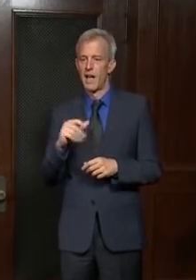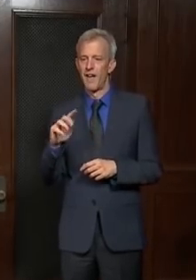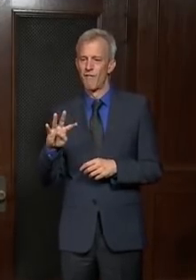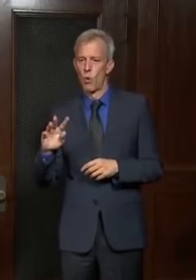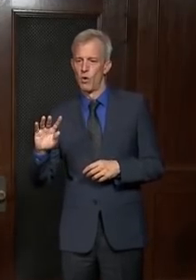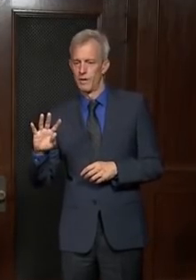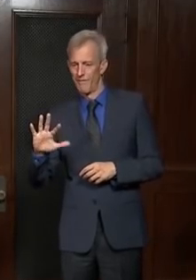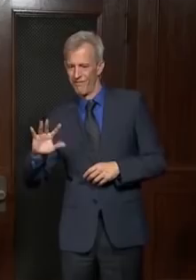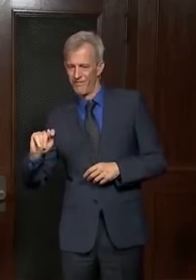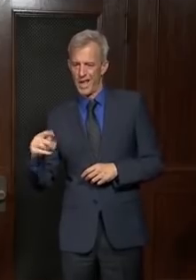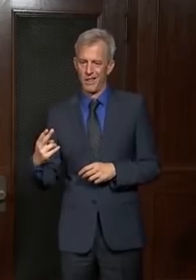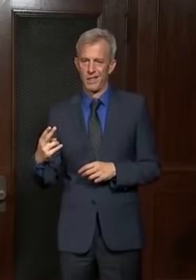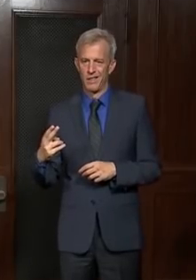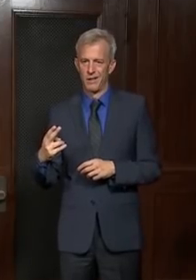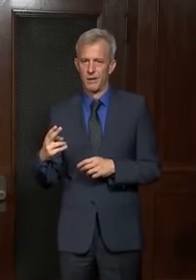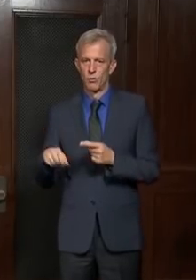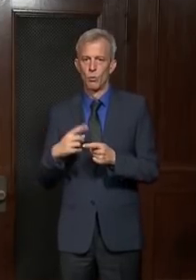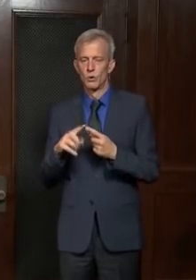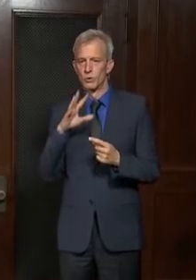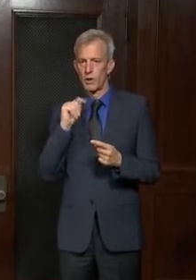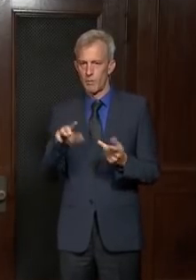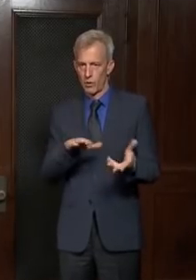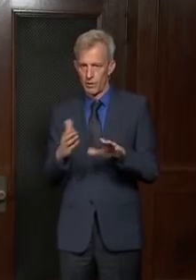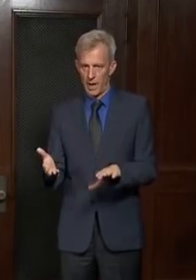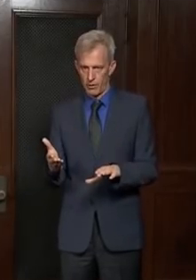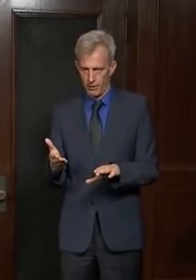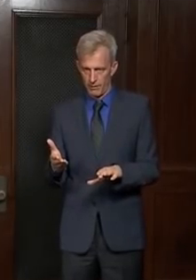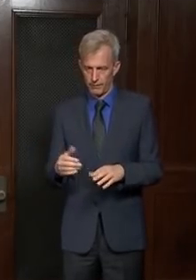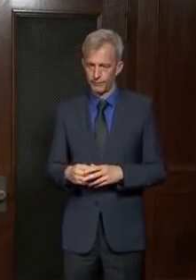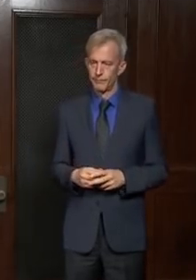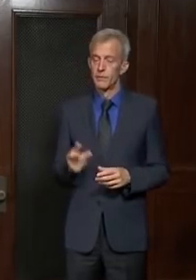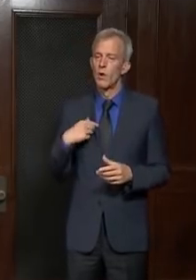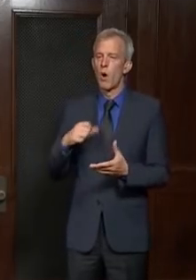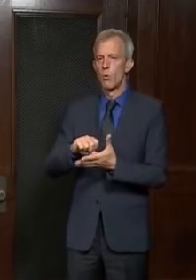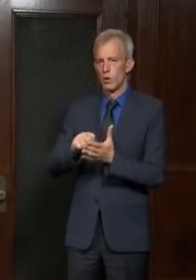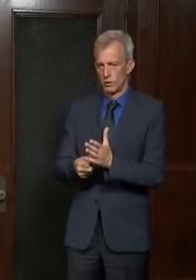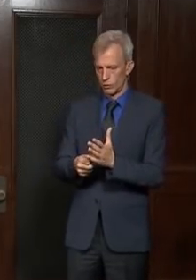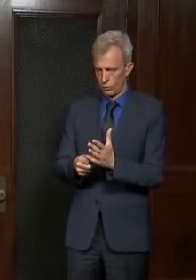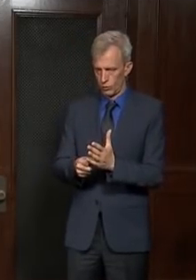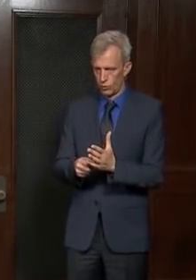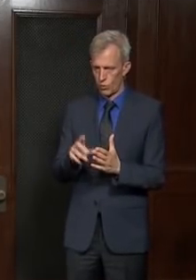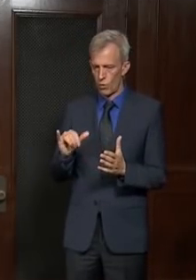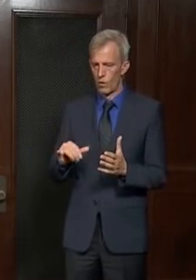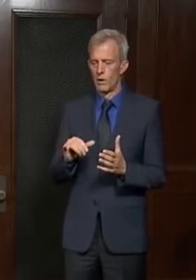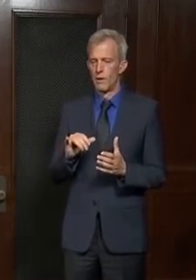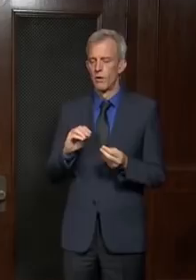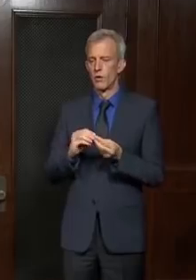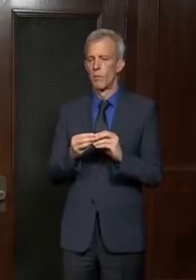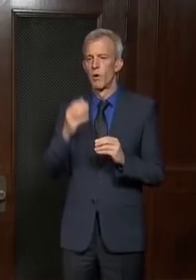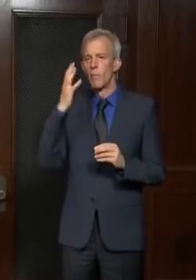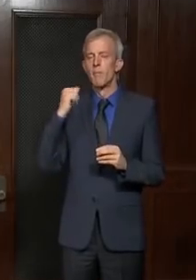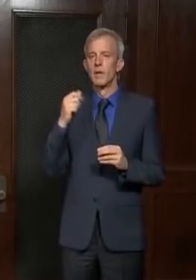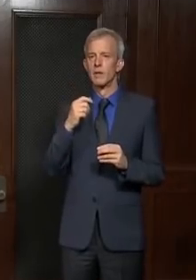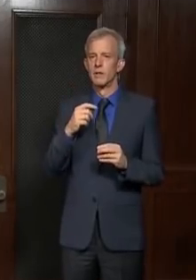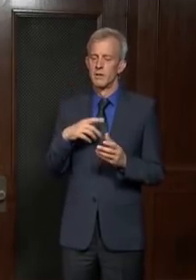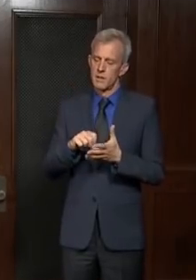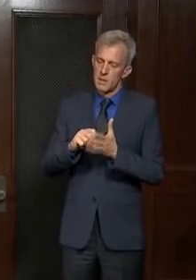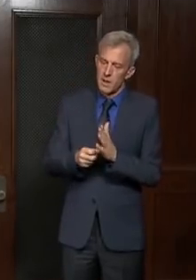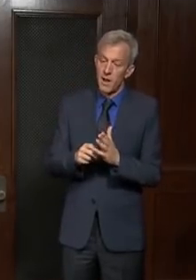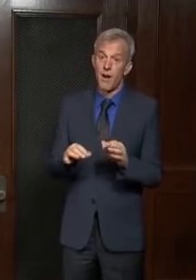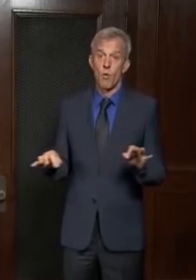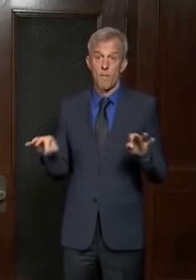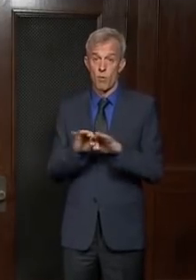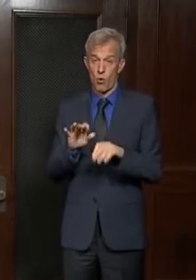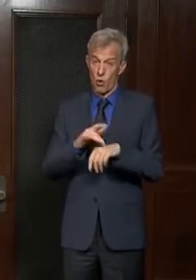45th of the states in deaths per capita. And I want to underscore that because it says how important it was that we early,